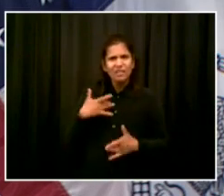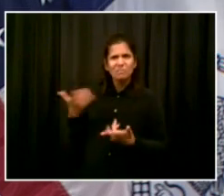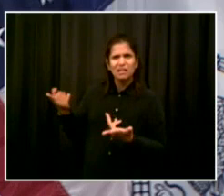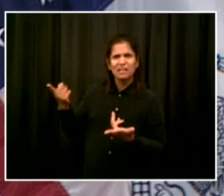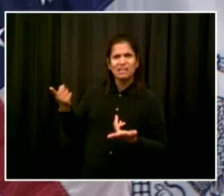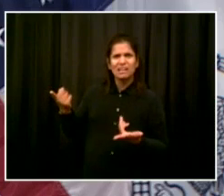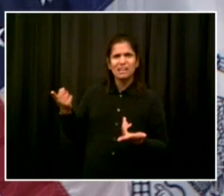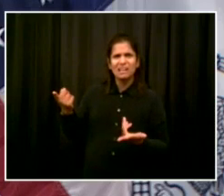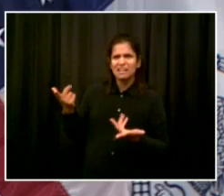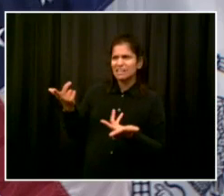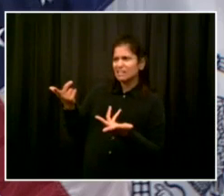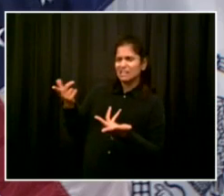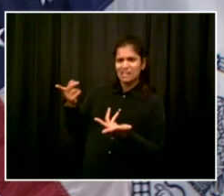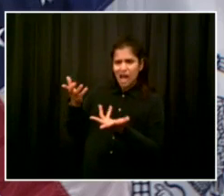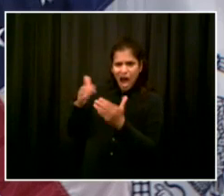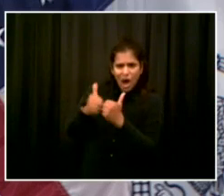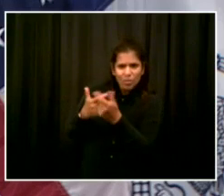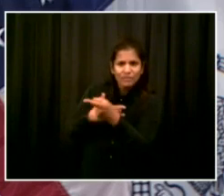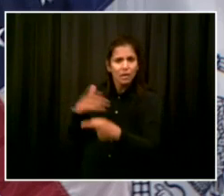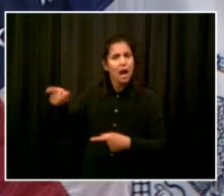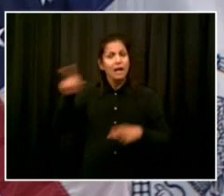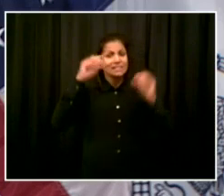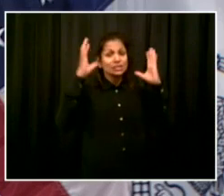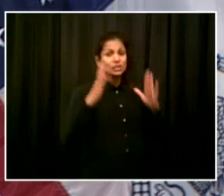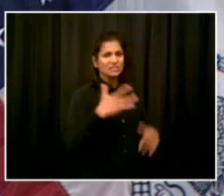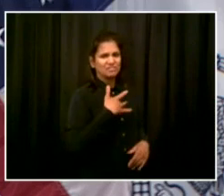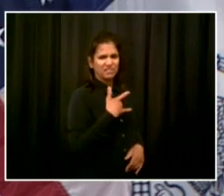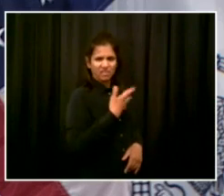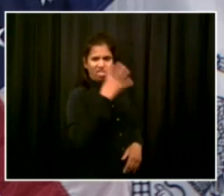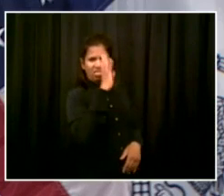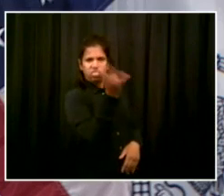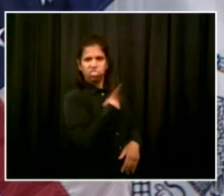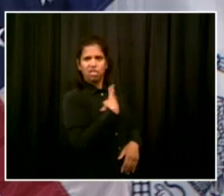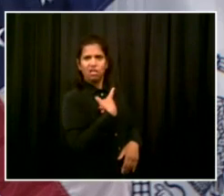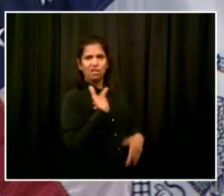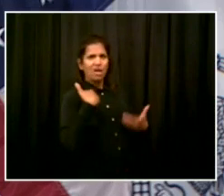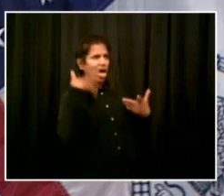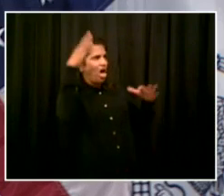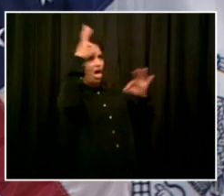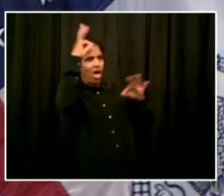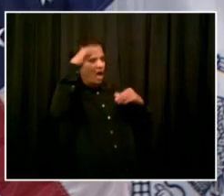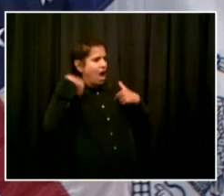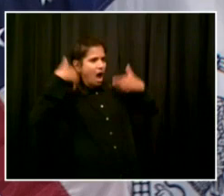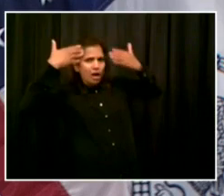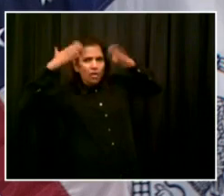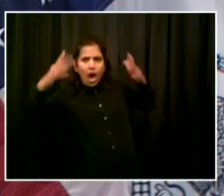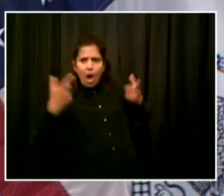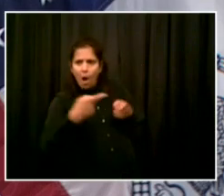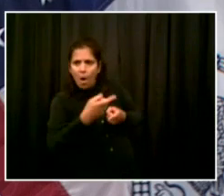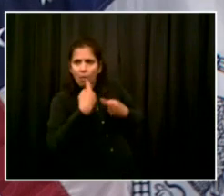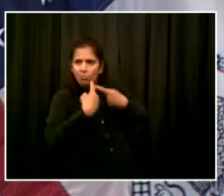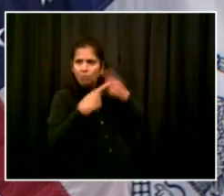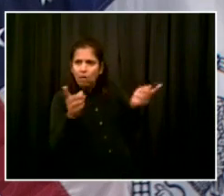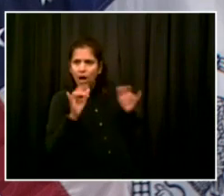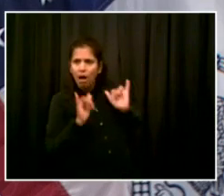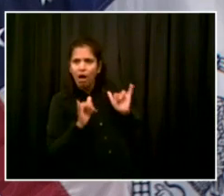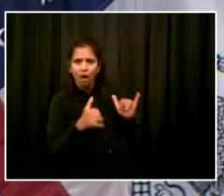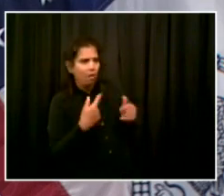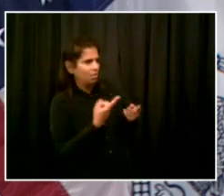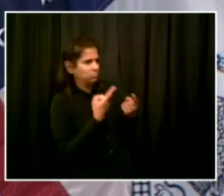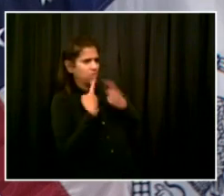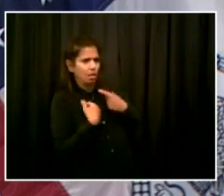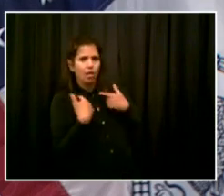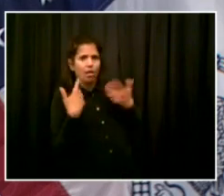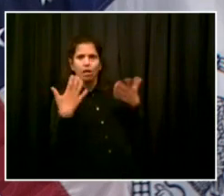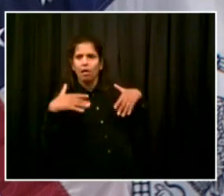you concerned about you're going to see a strike in the extreme, but at least one where a lot of educators are saying, listen, I'm not going to do